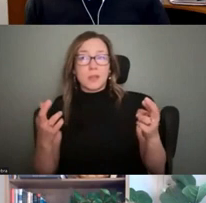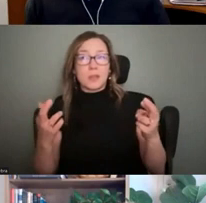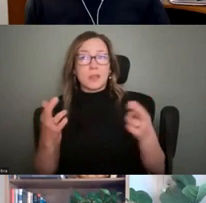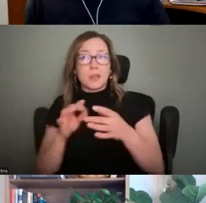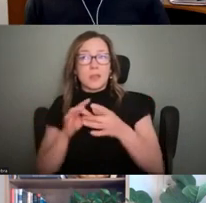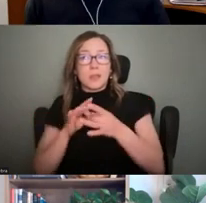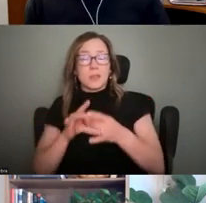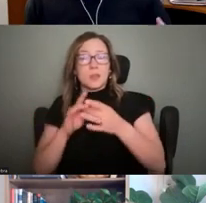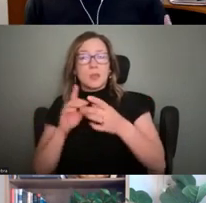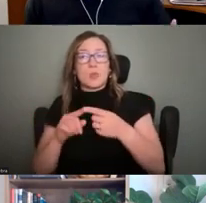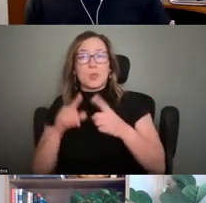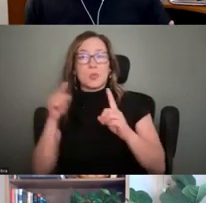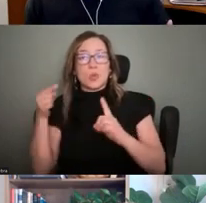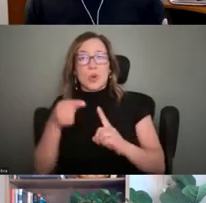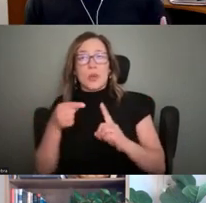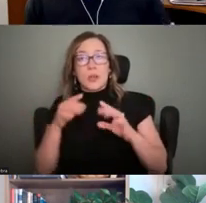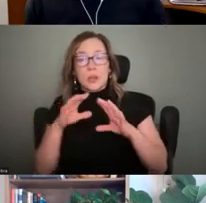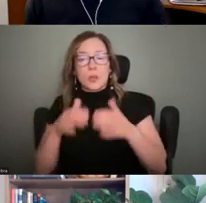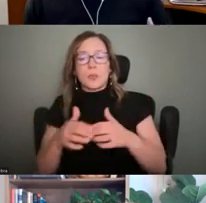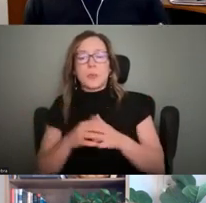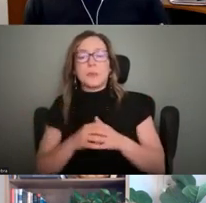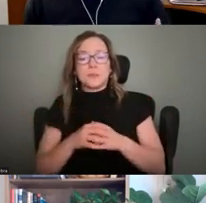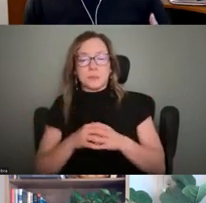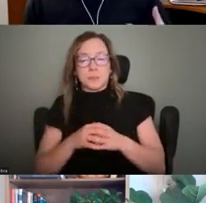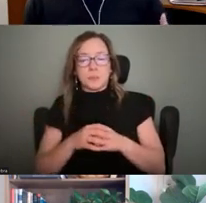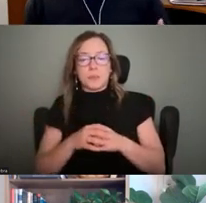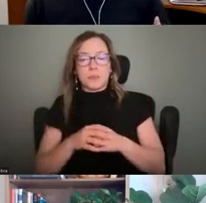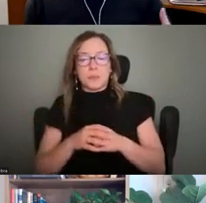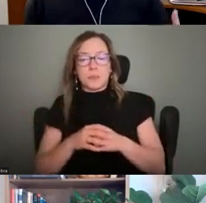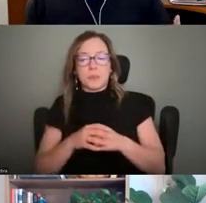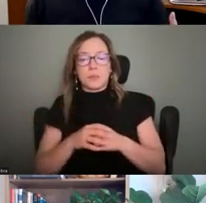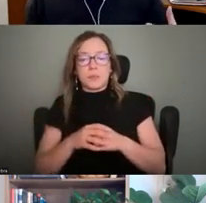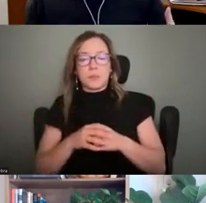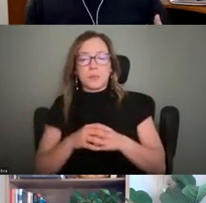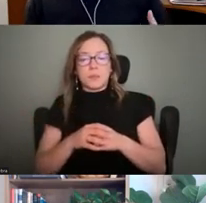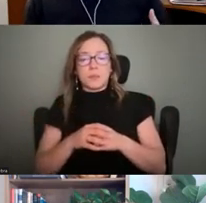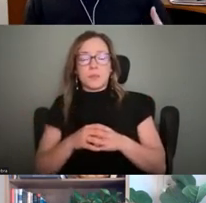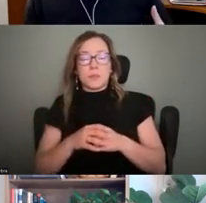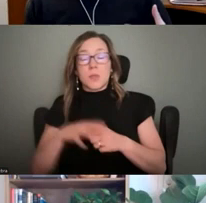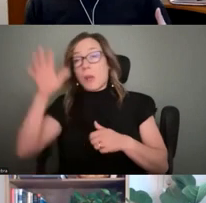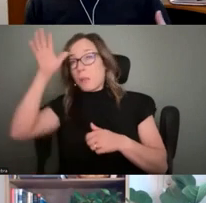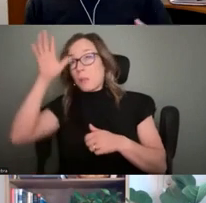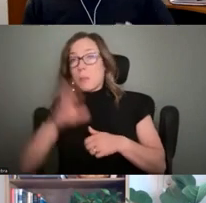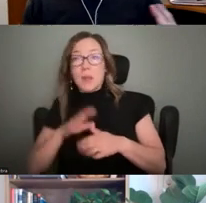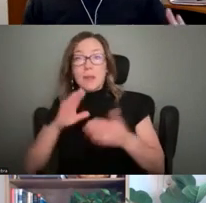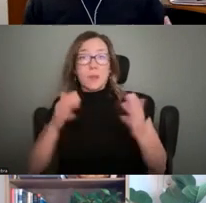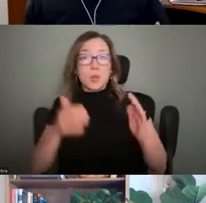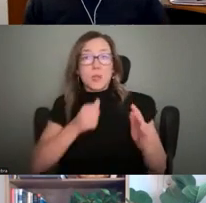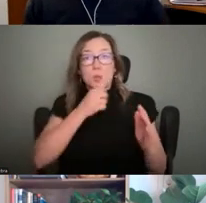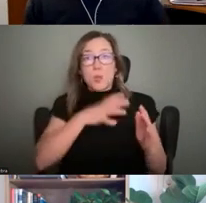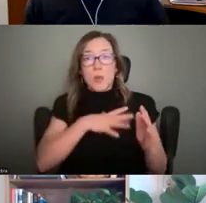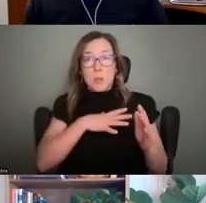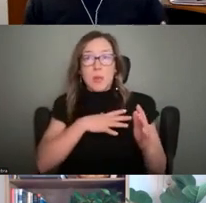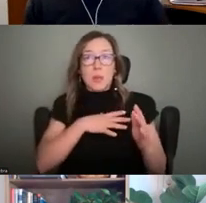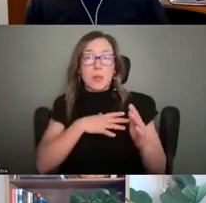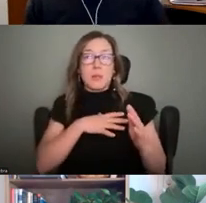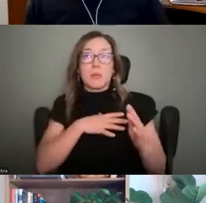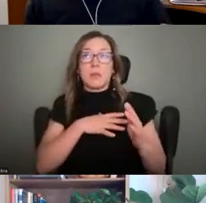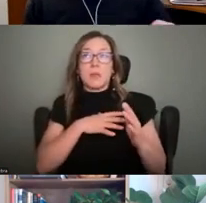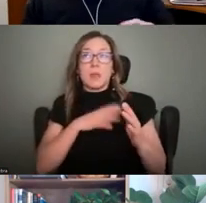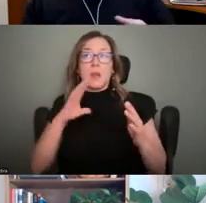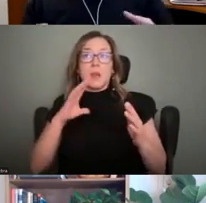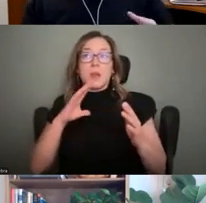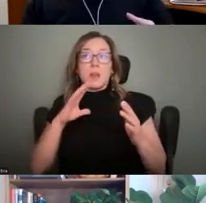targeted groups. I will say in my say for men versus women, in a lot of the work that we've looked